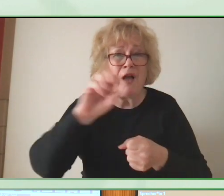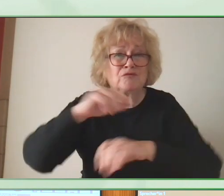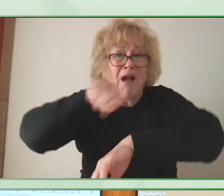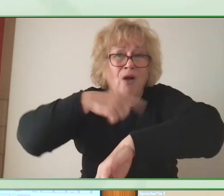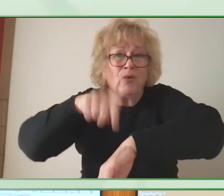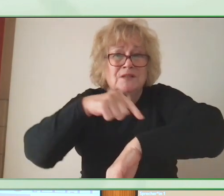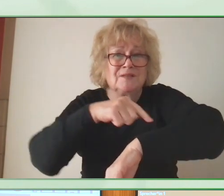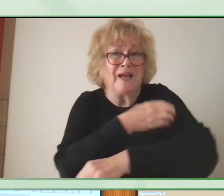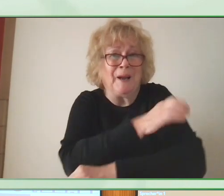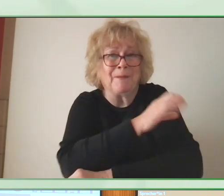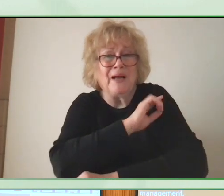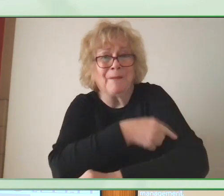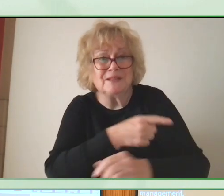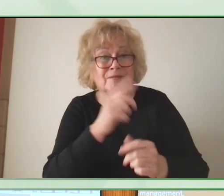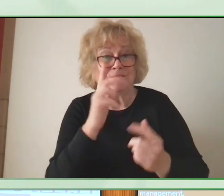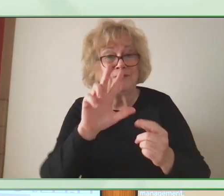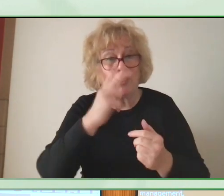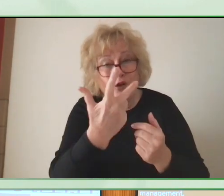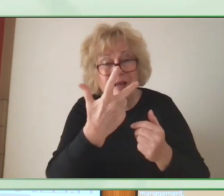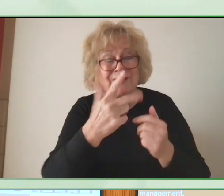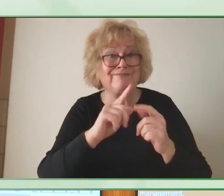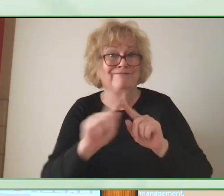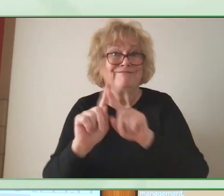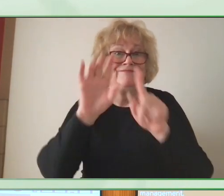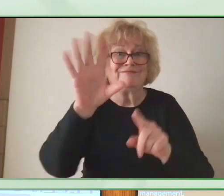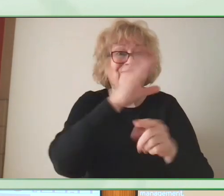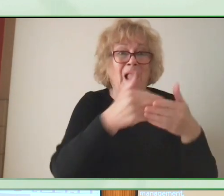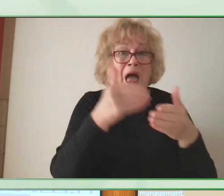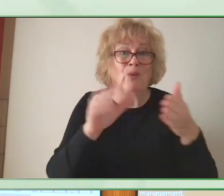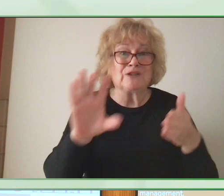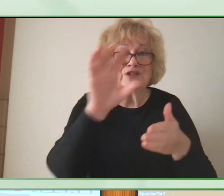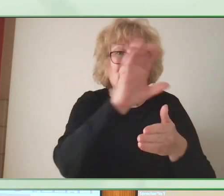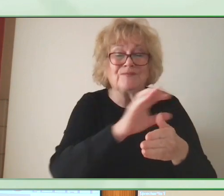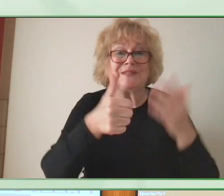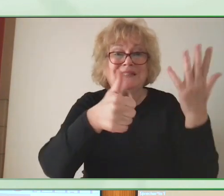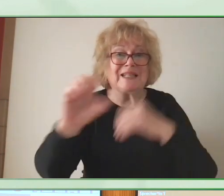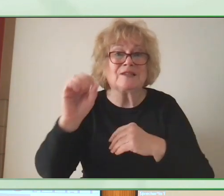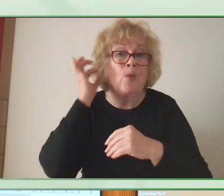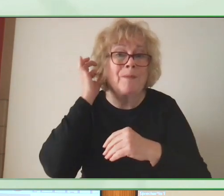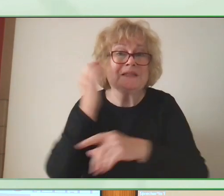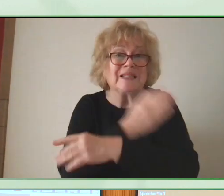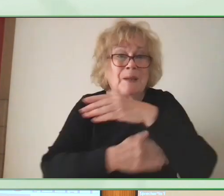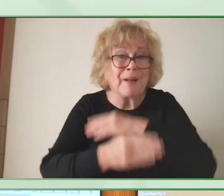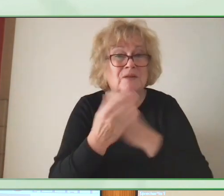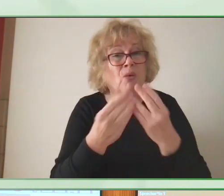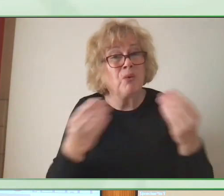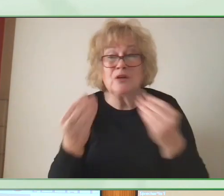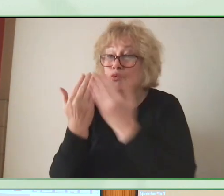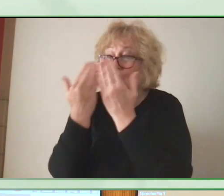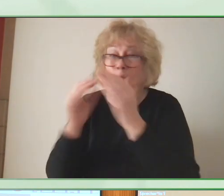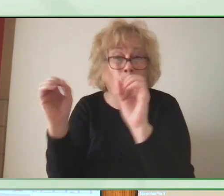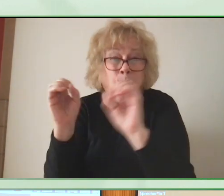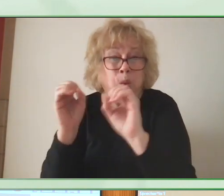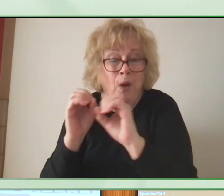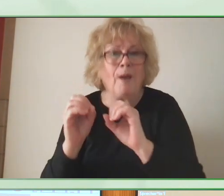to drive change in their lead communities. We focused on tackling food waste by training them in